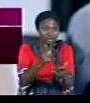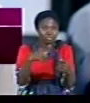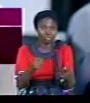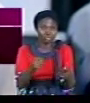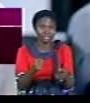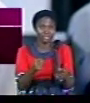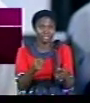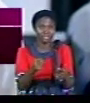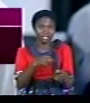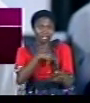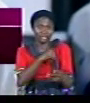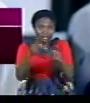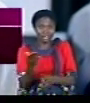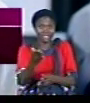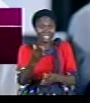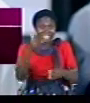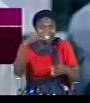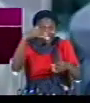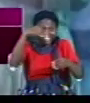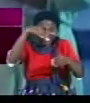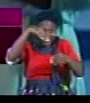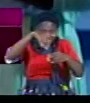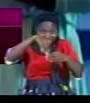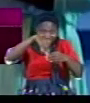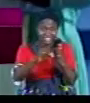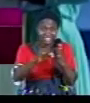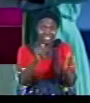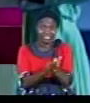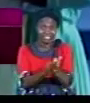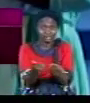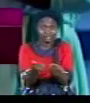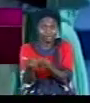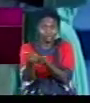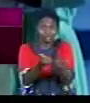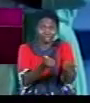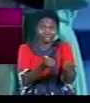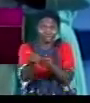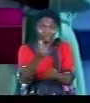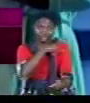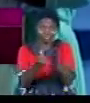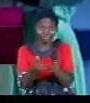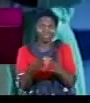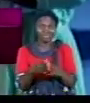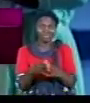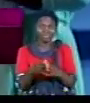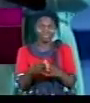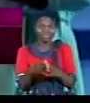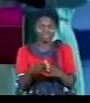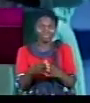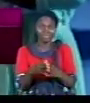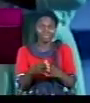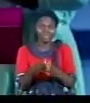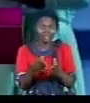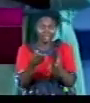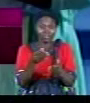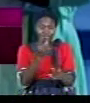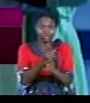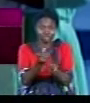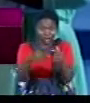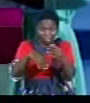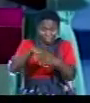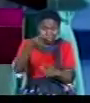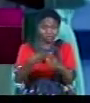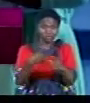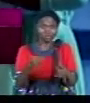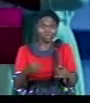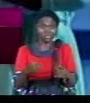Right inside the ambulance. They just came out from the gate, from the exit gate. Right inside the ambulance, she